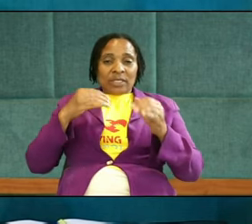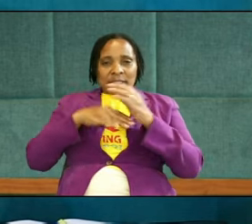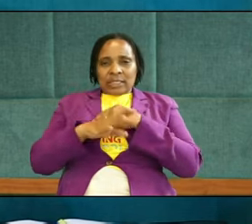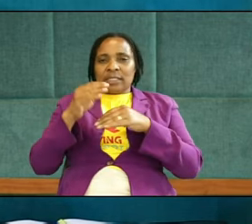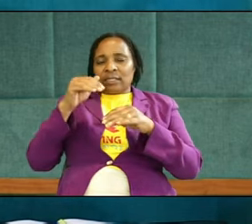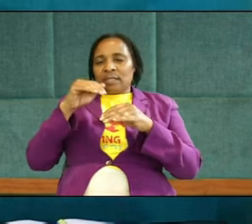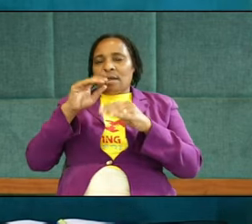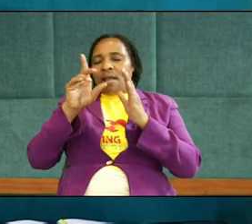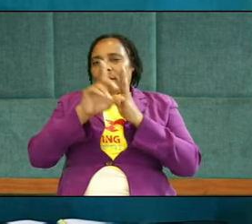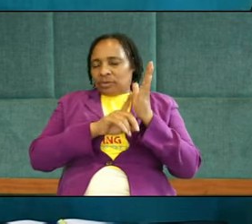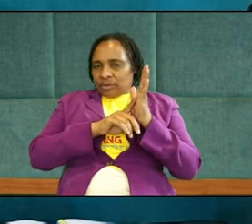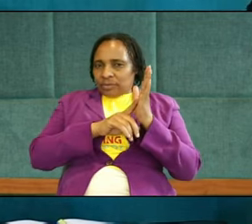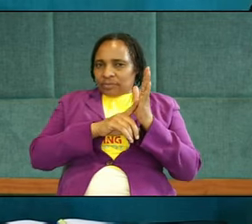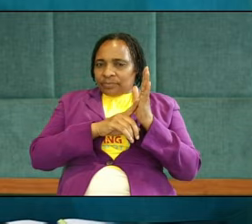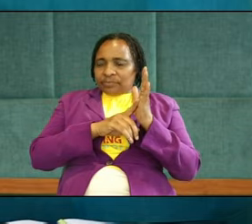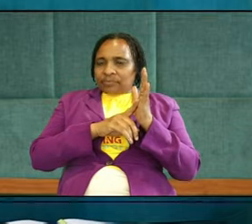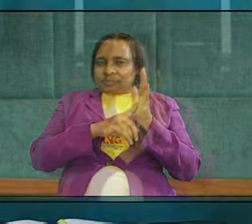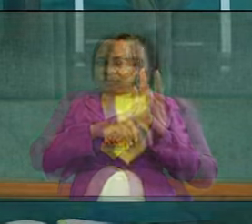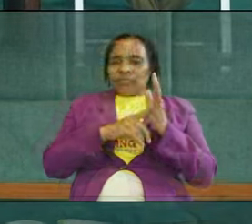lesson.